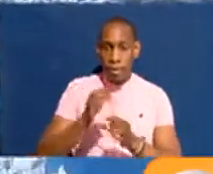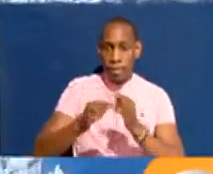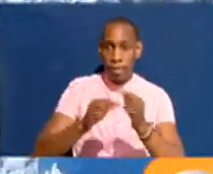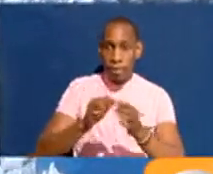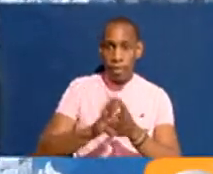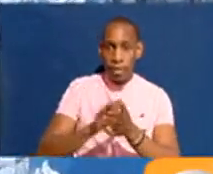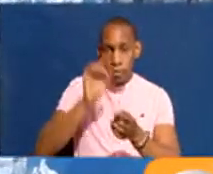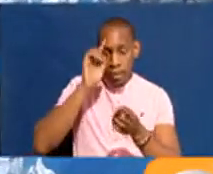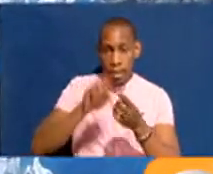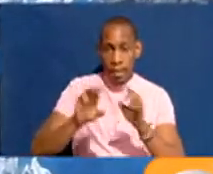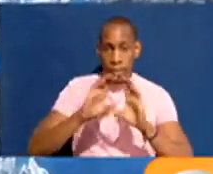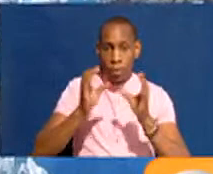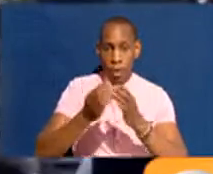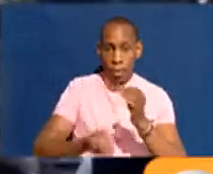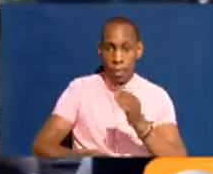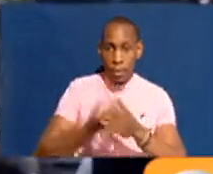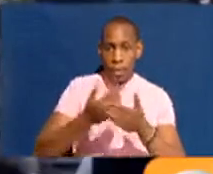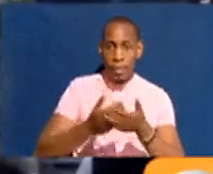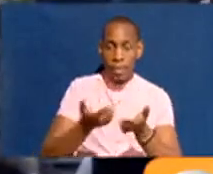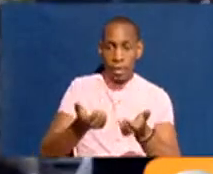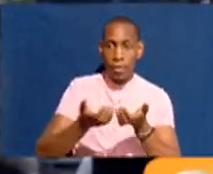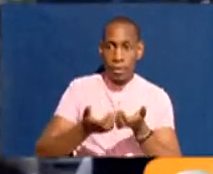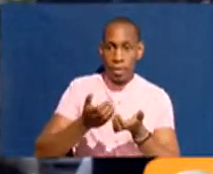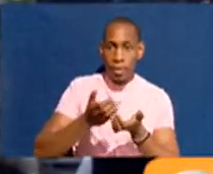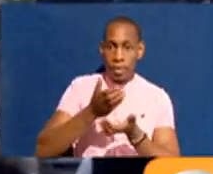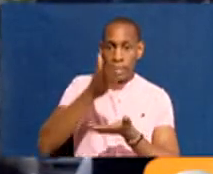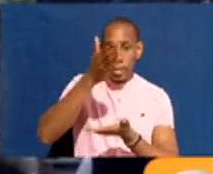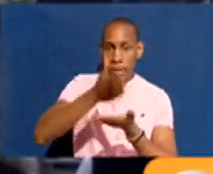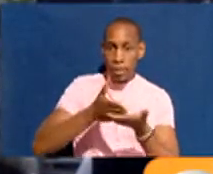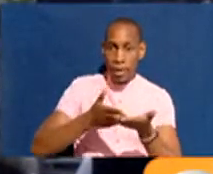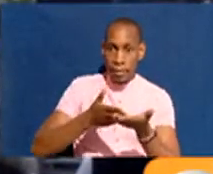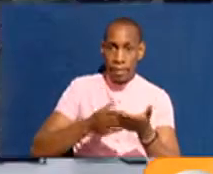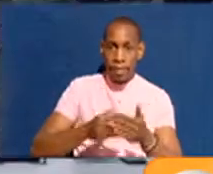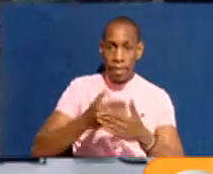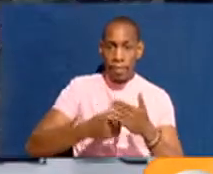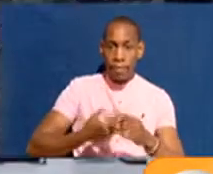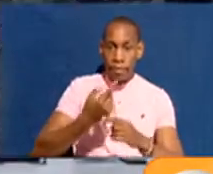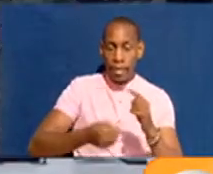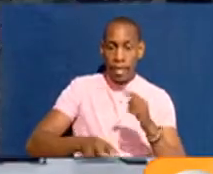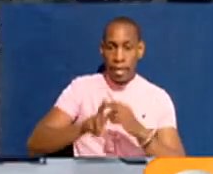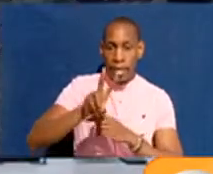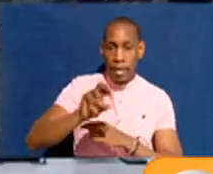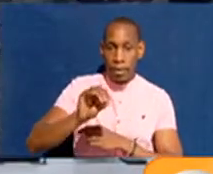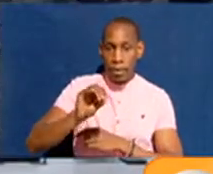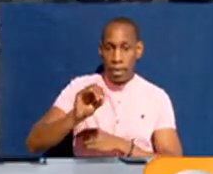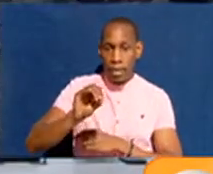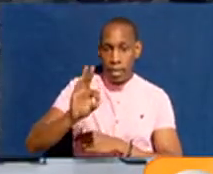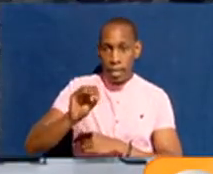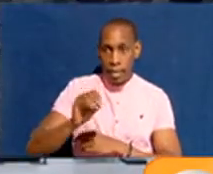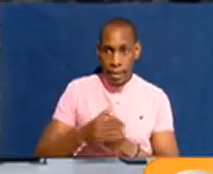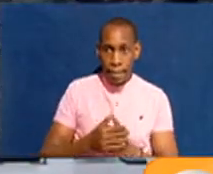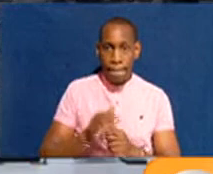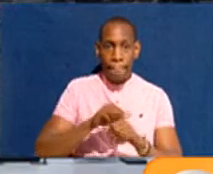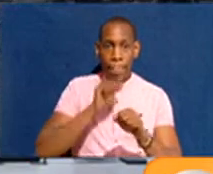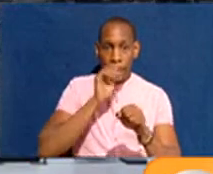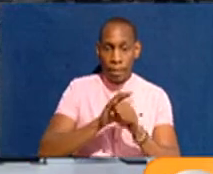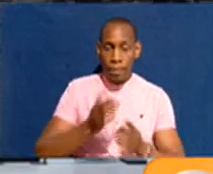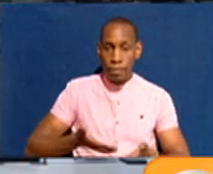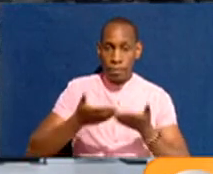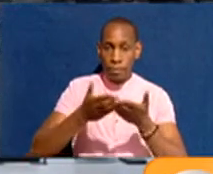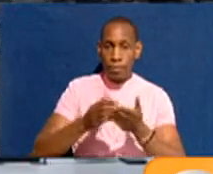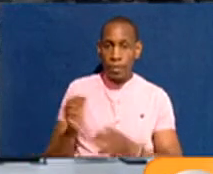this, global emissions needed to have been halved by 2030. While the promise made